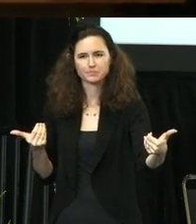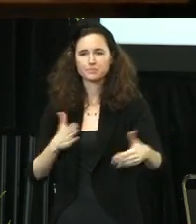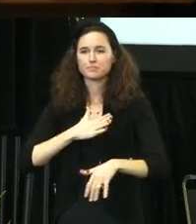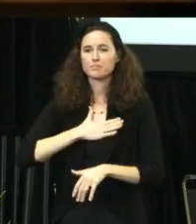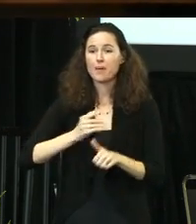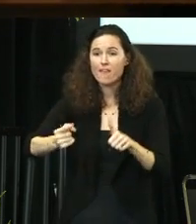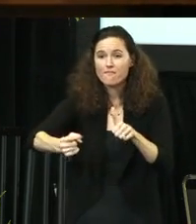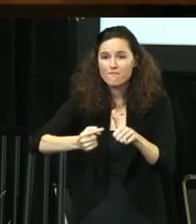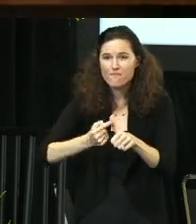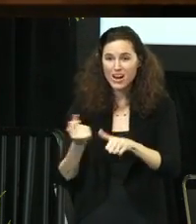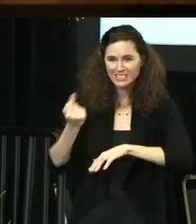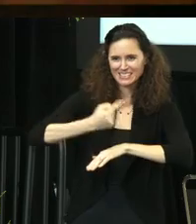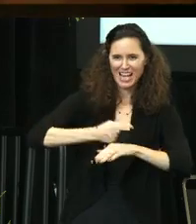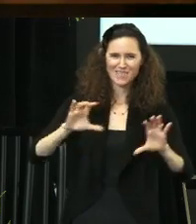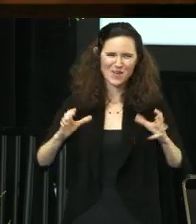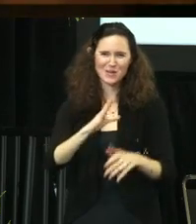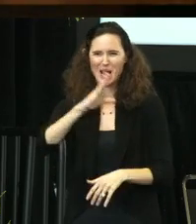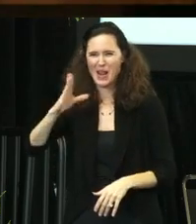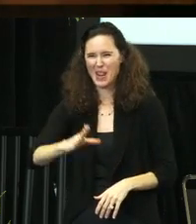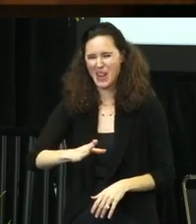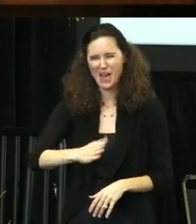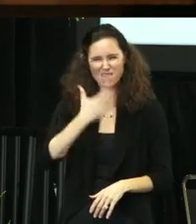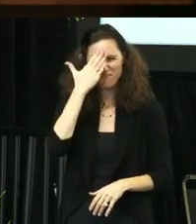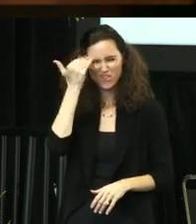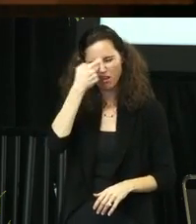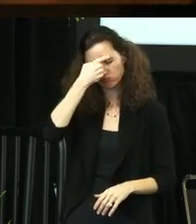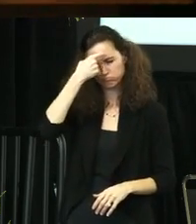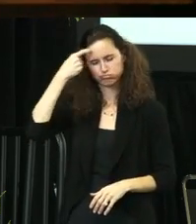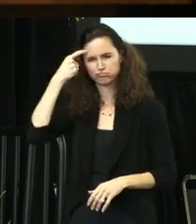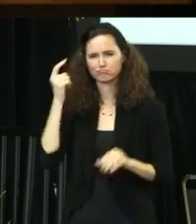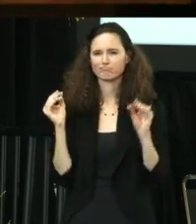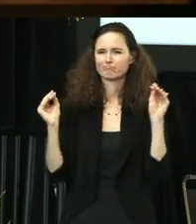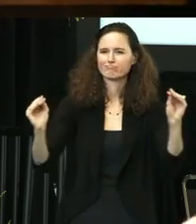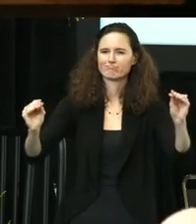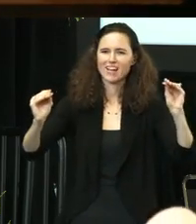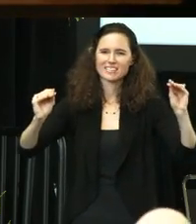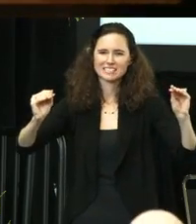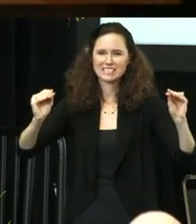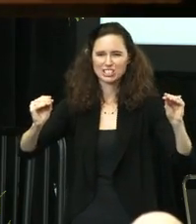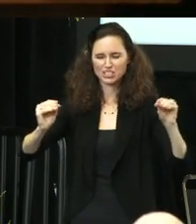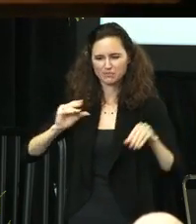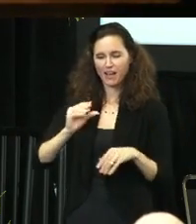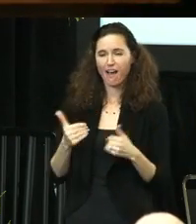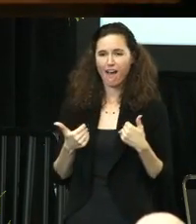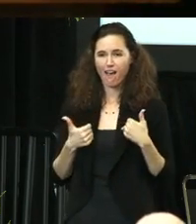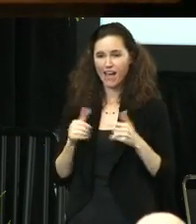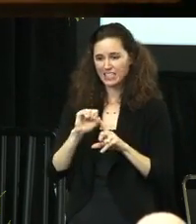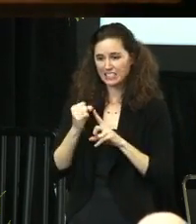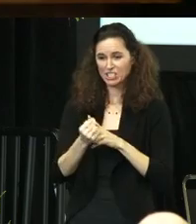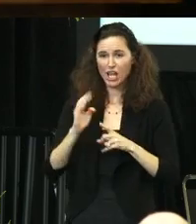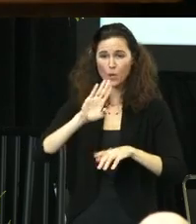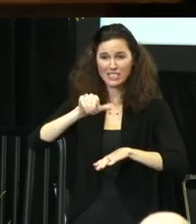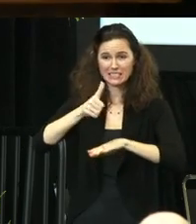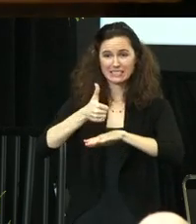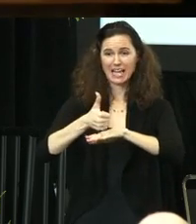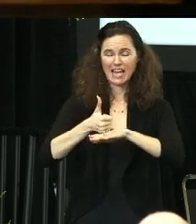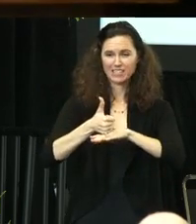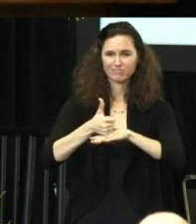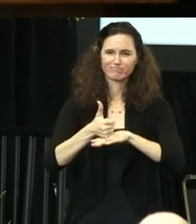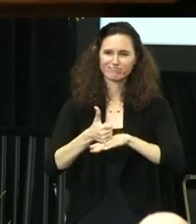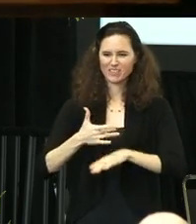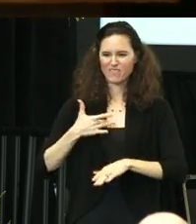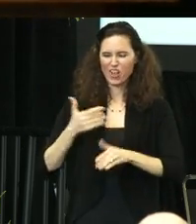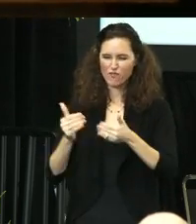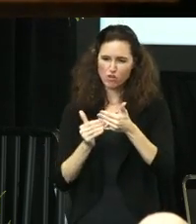my first day of a course, I'll never forget this story. I was teaching, I was placed in a situation that would set the tone for the semester. It was